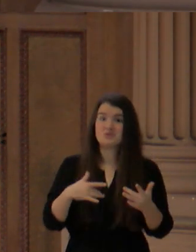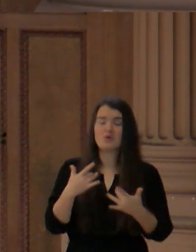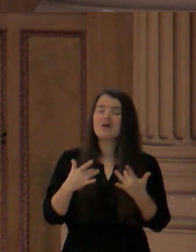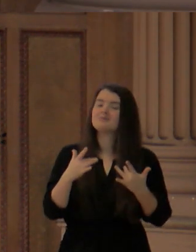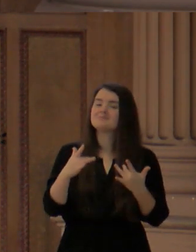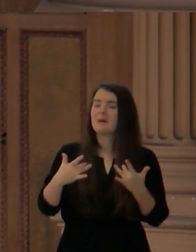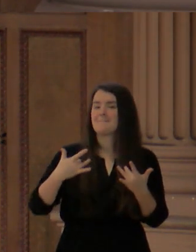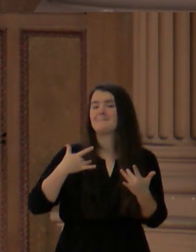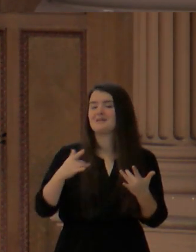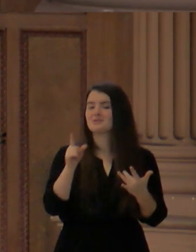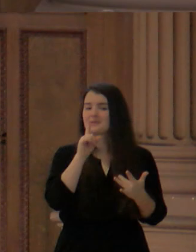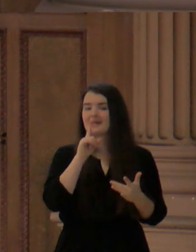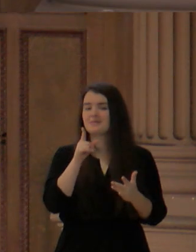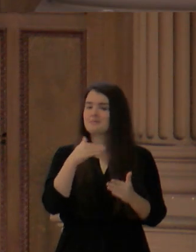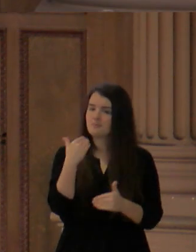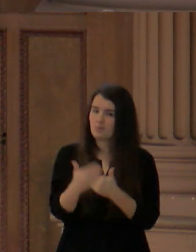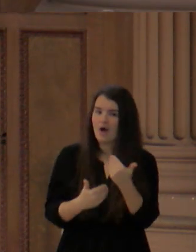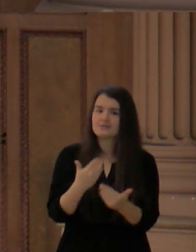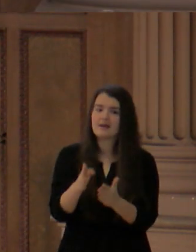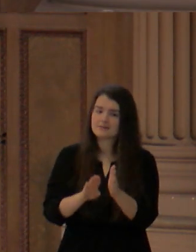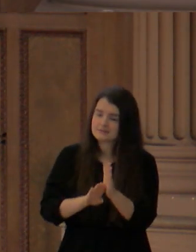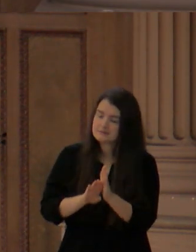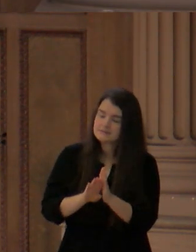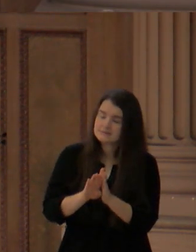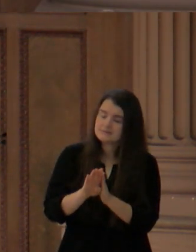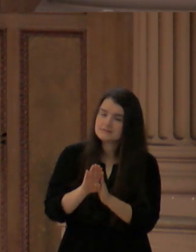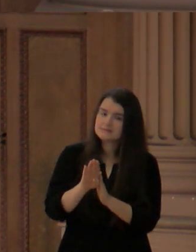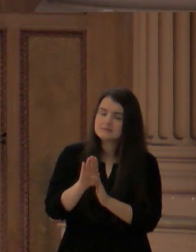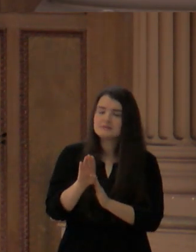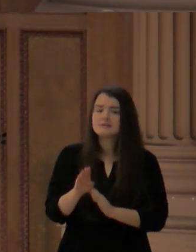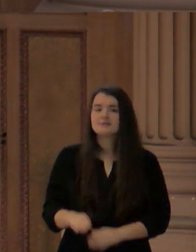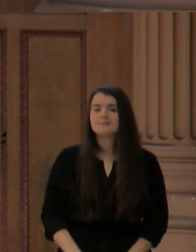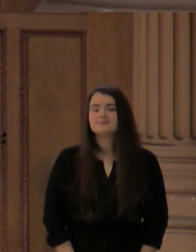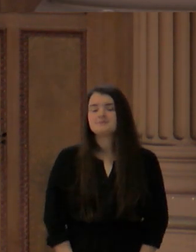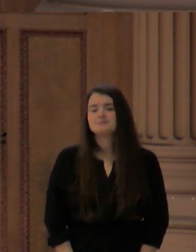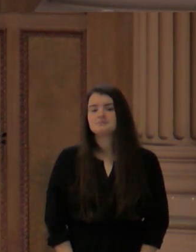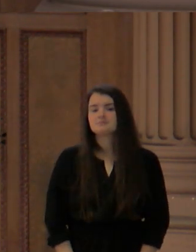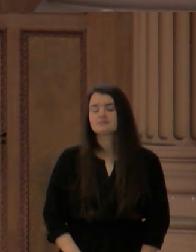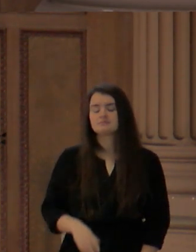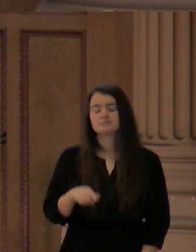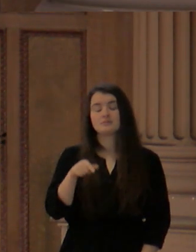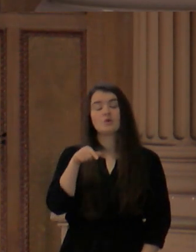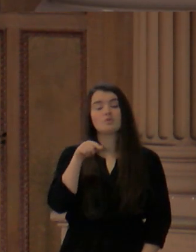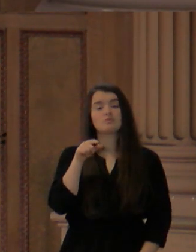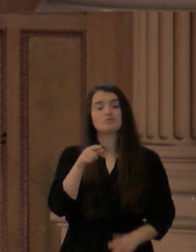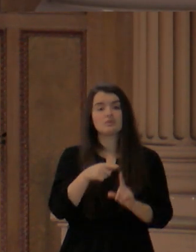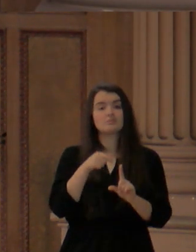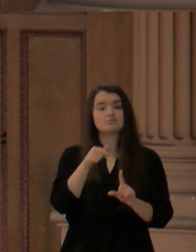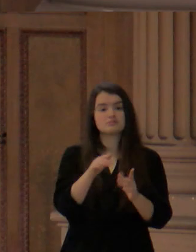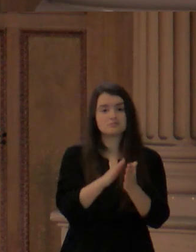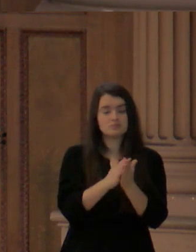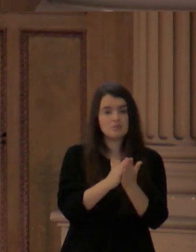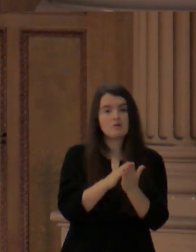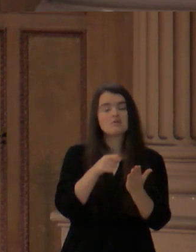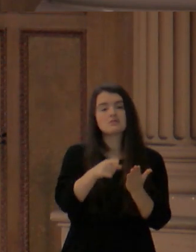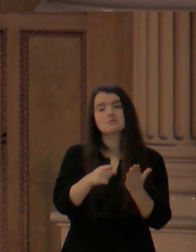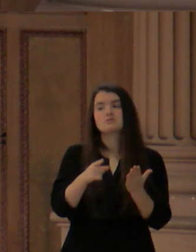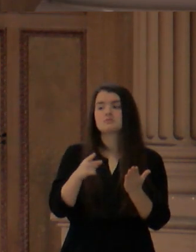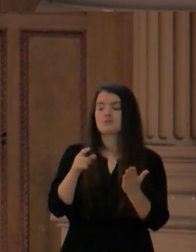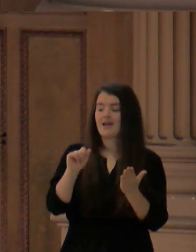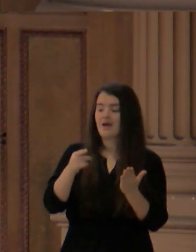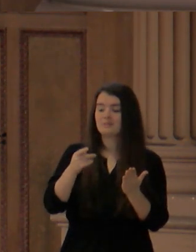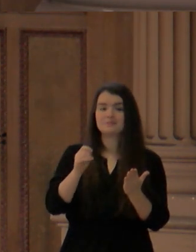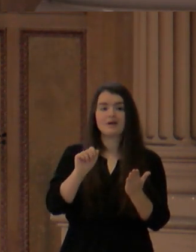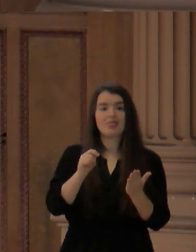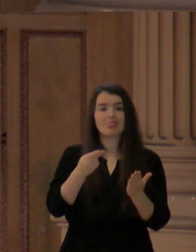and so some of the things that the anazor recommends to help us feed our joy and overcome our apathy are number